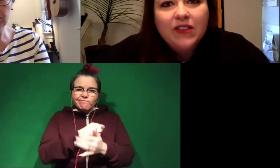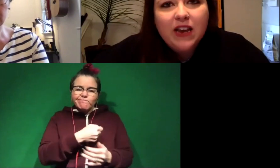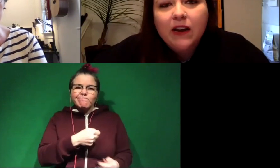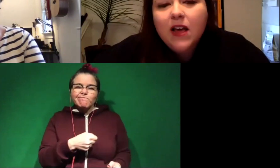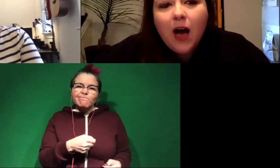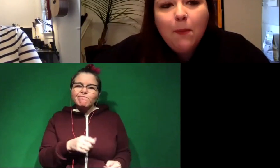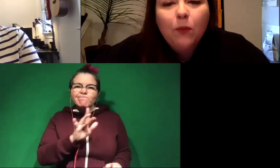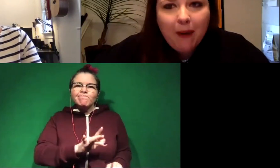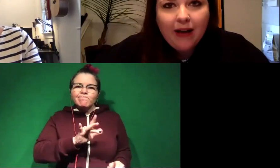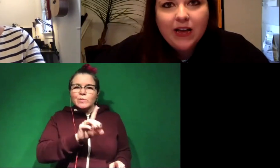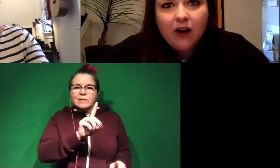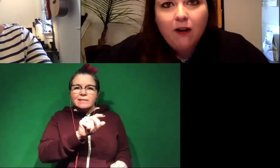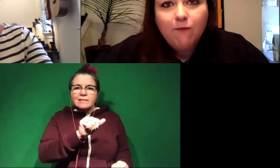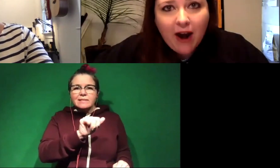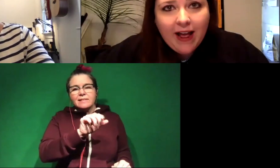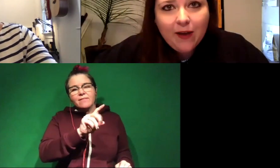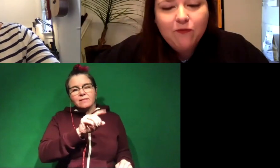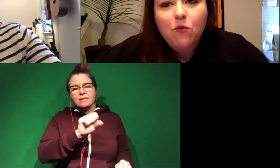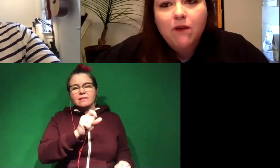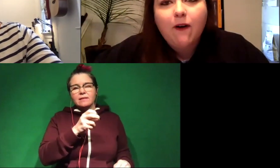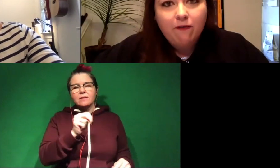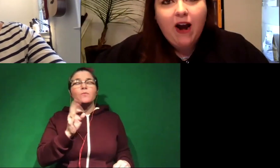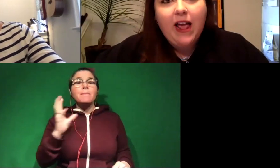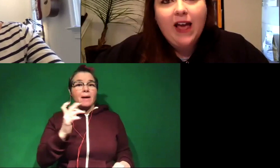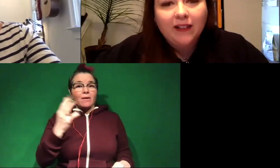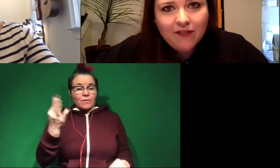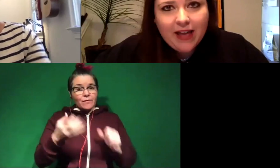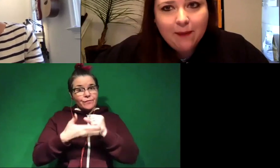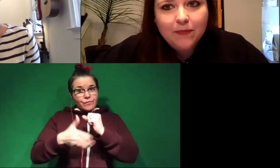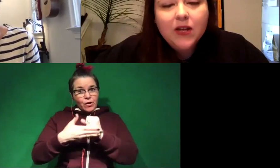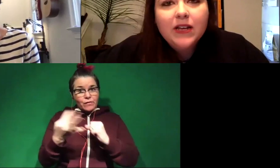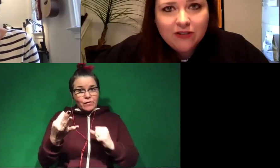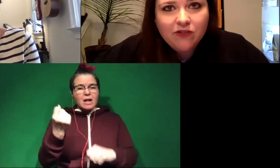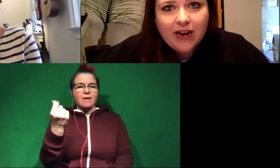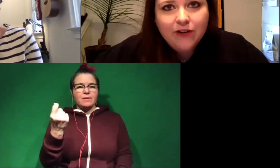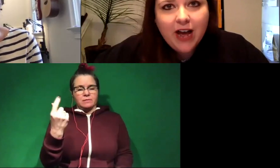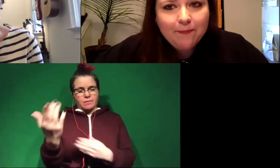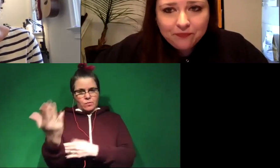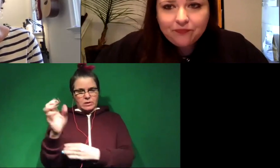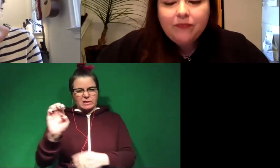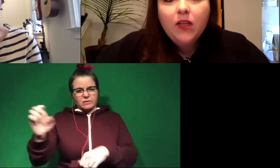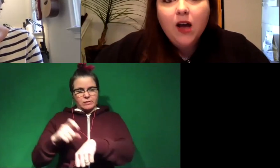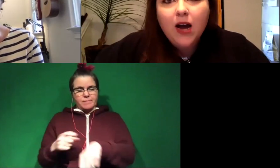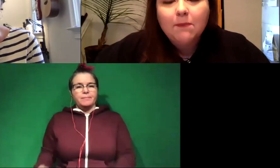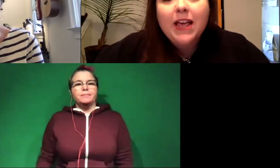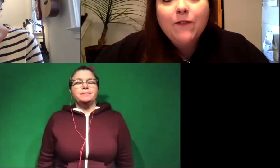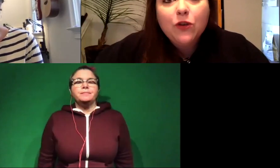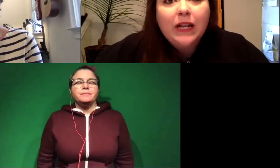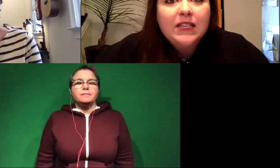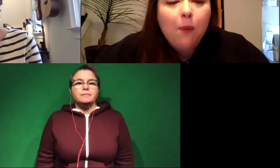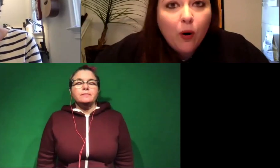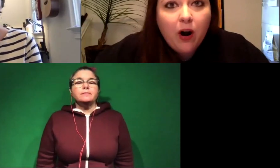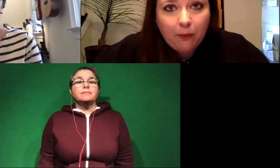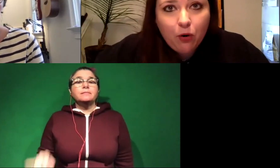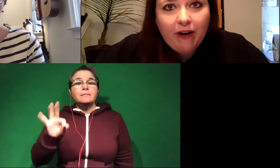poor David Steen. But we'll be back here Friday for Fart Friday at 11 a.m. Eastern Standard Time. If you